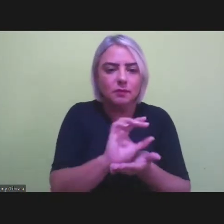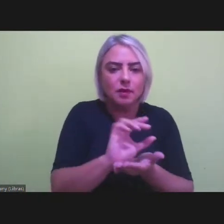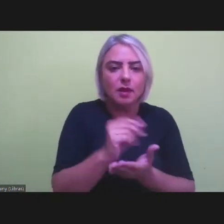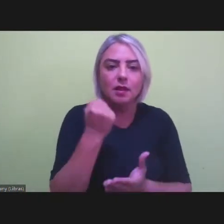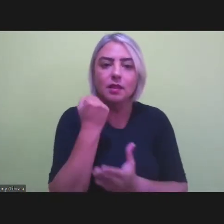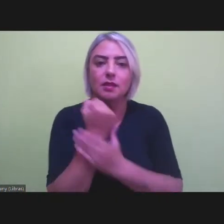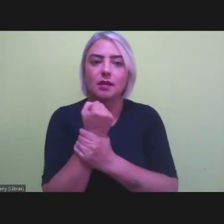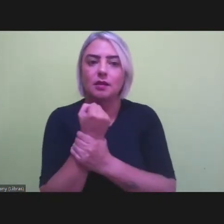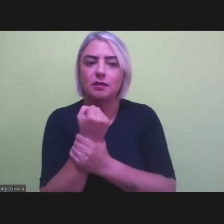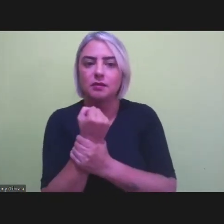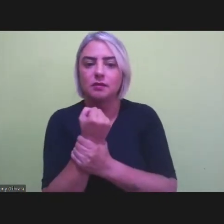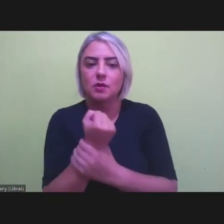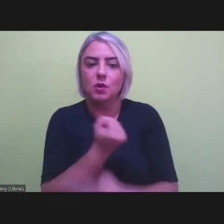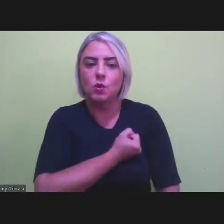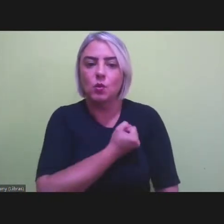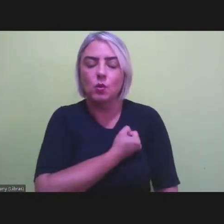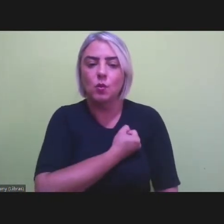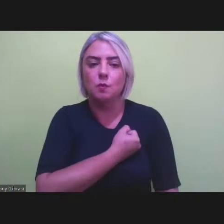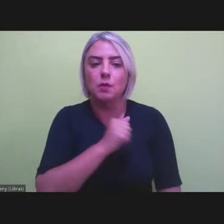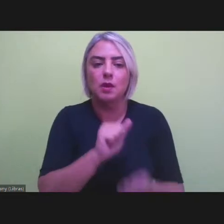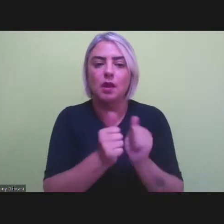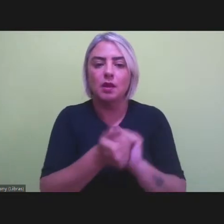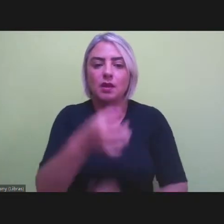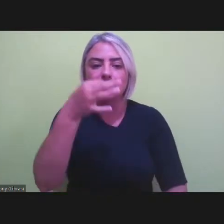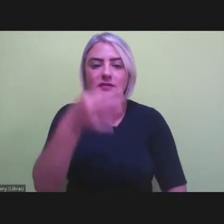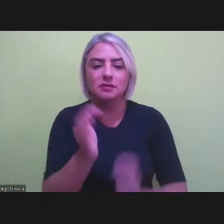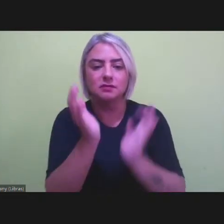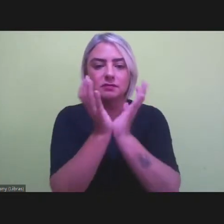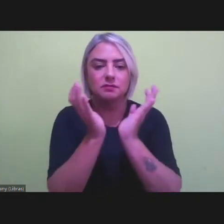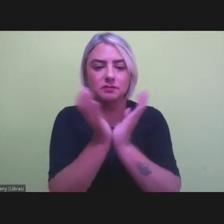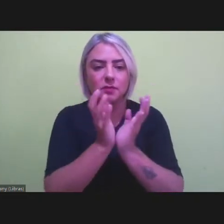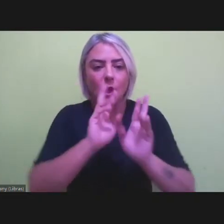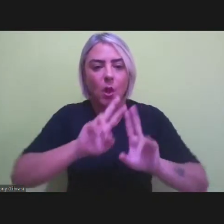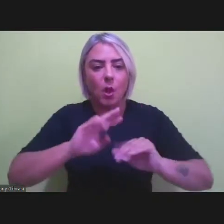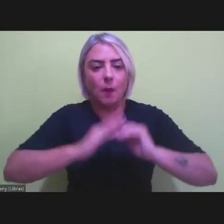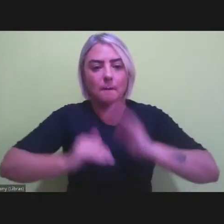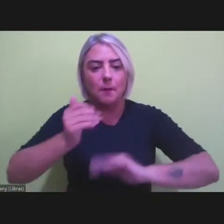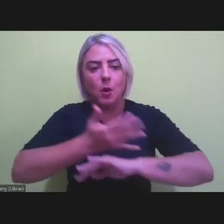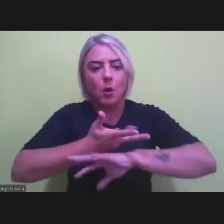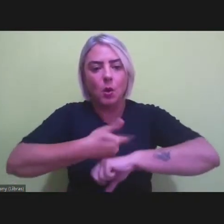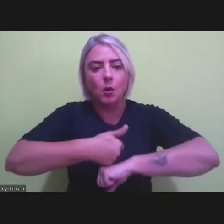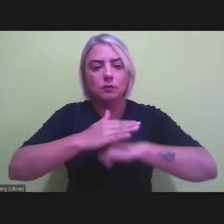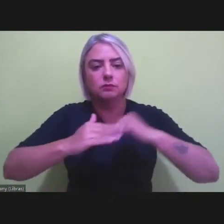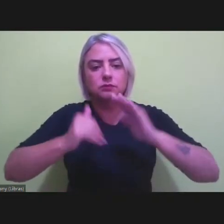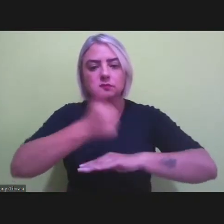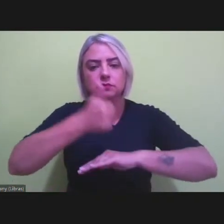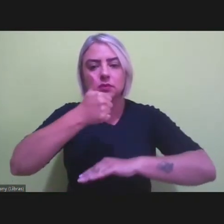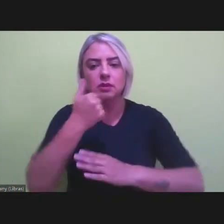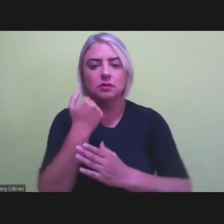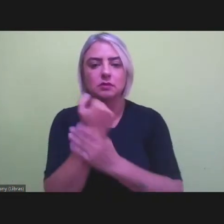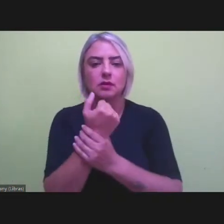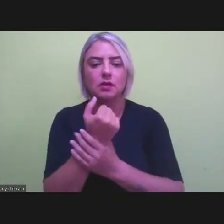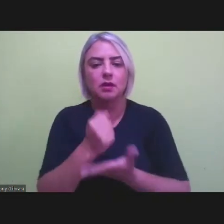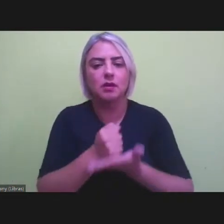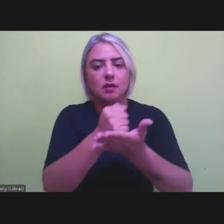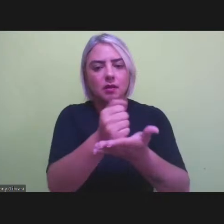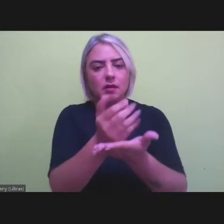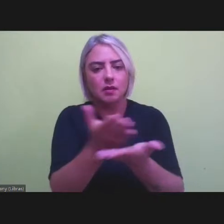this financial bringing of, and also for these multi-professional teams to assure